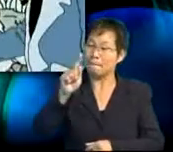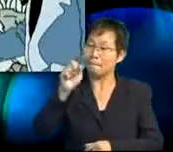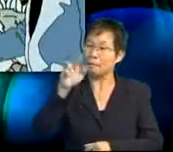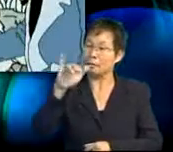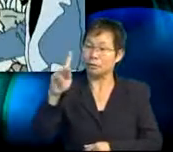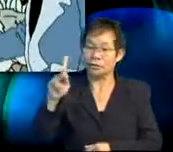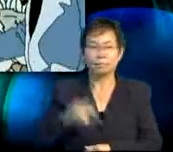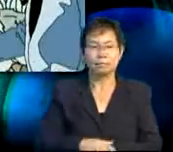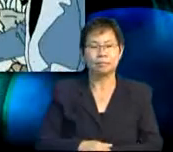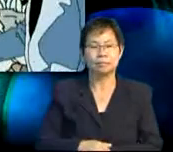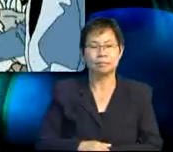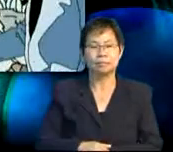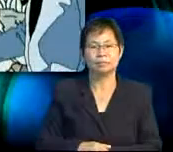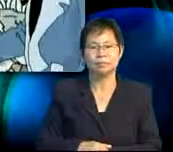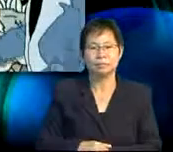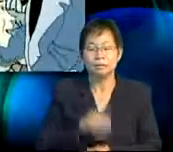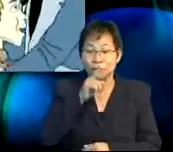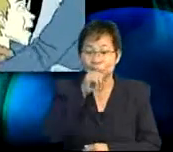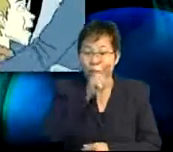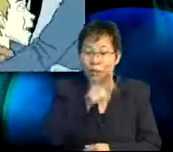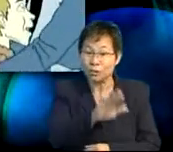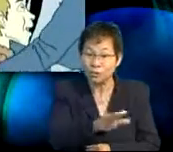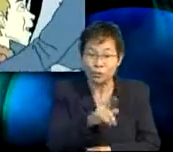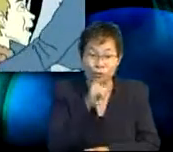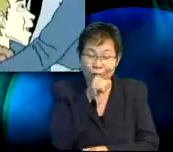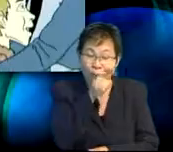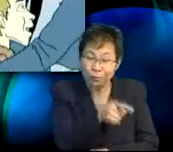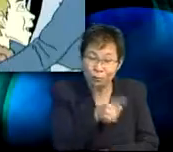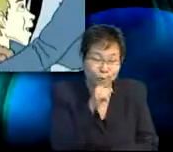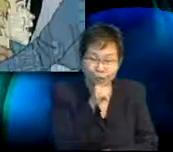Patrick, is it really you?